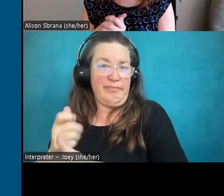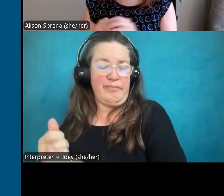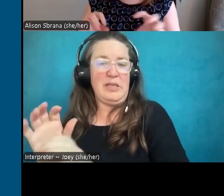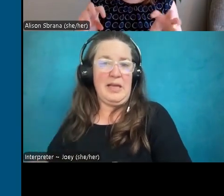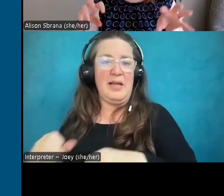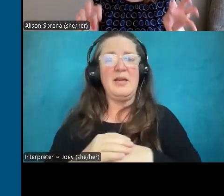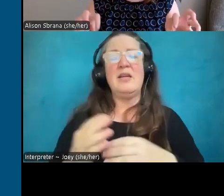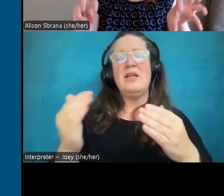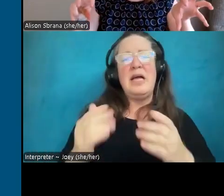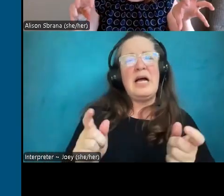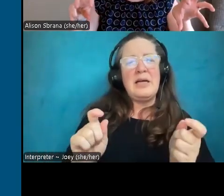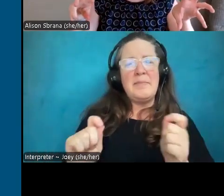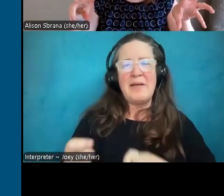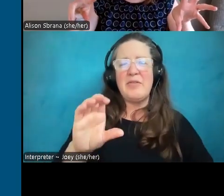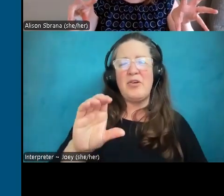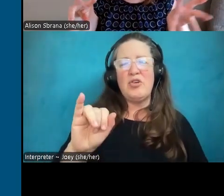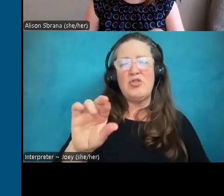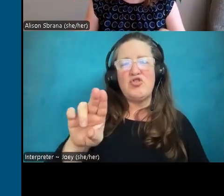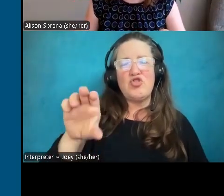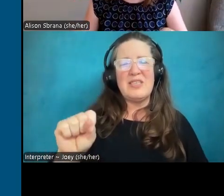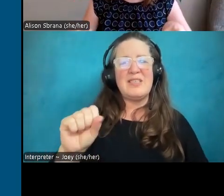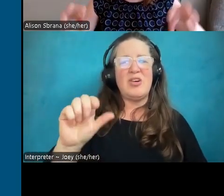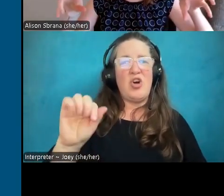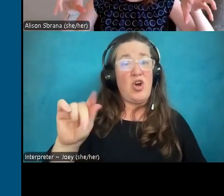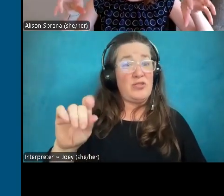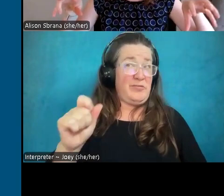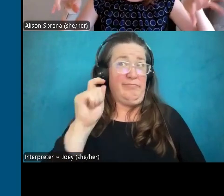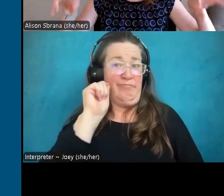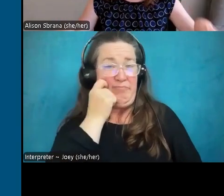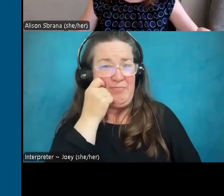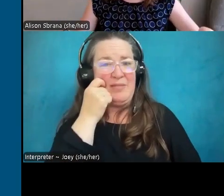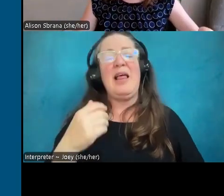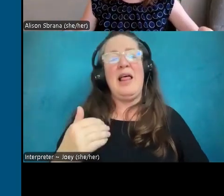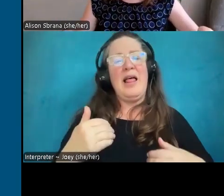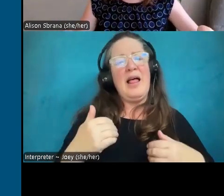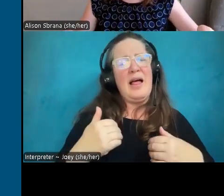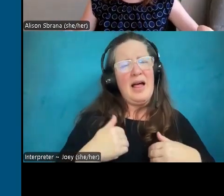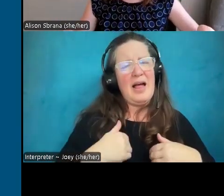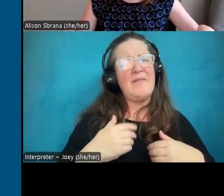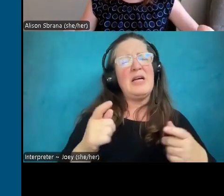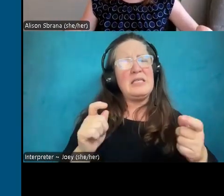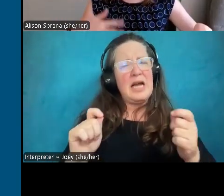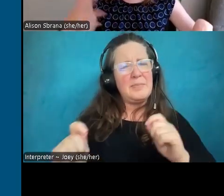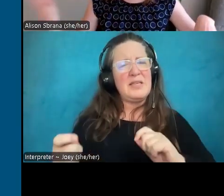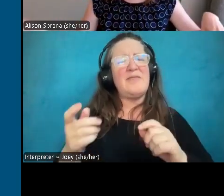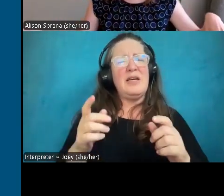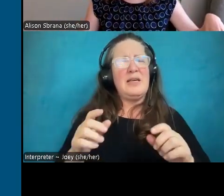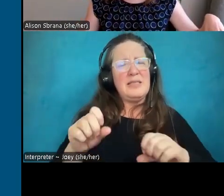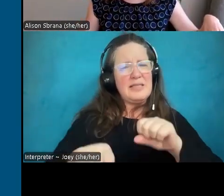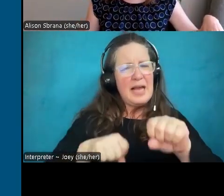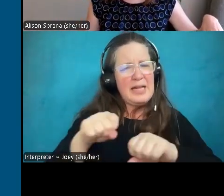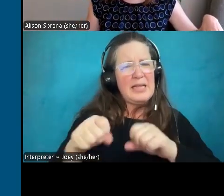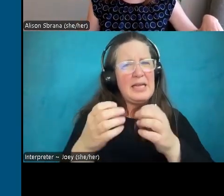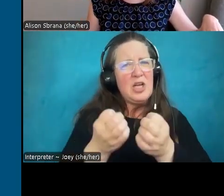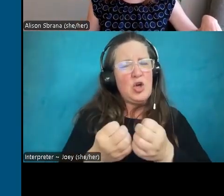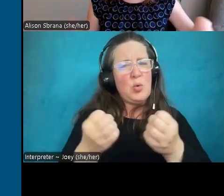that has adaptive cycling equipment, I think in 2 different parks in the Seattle area, like Monday